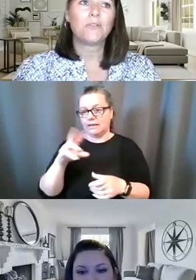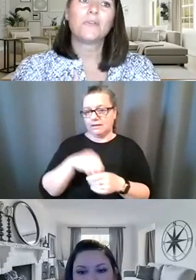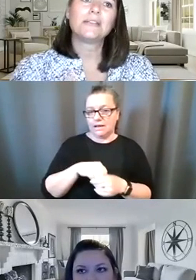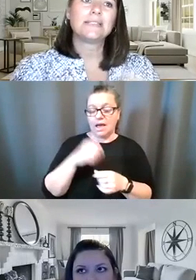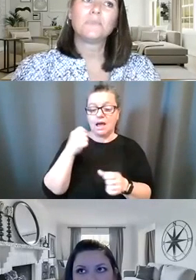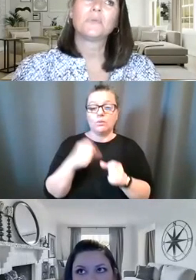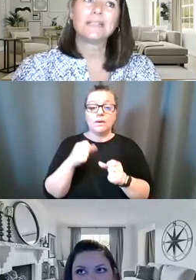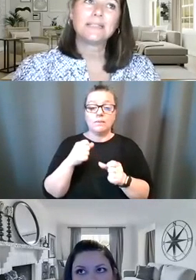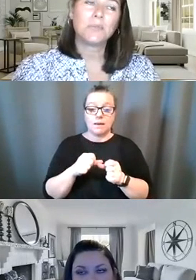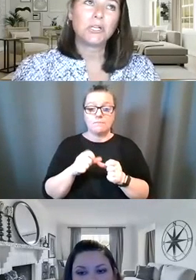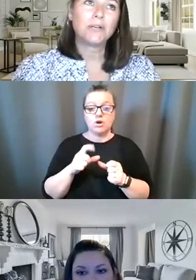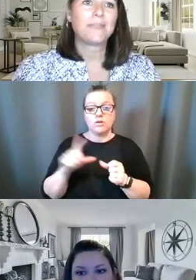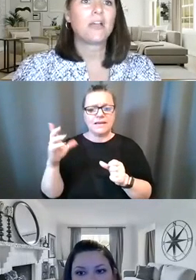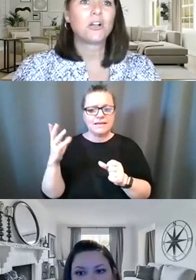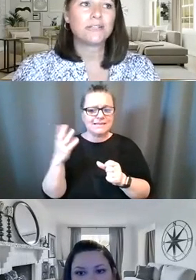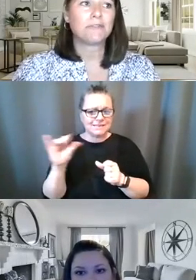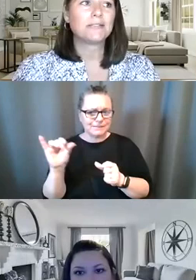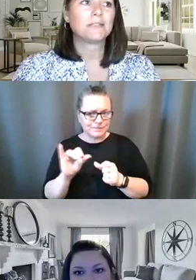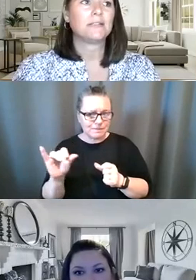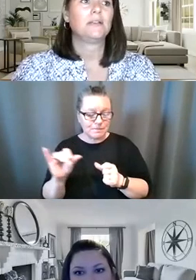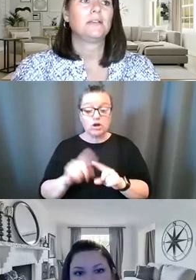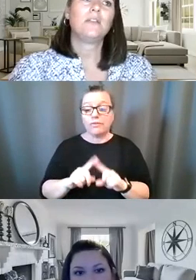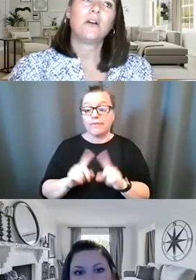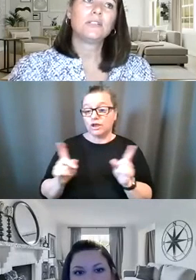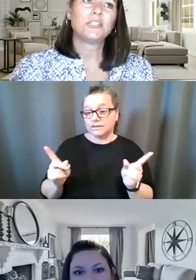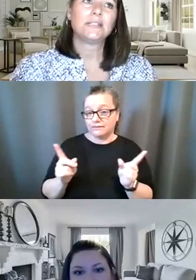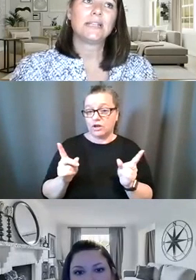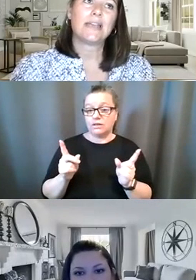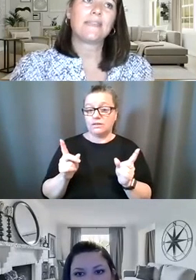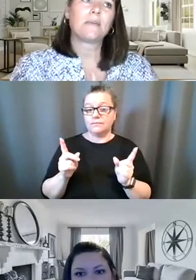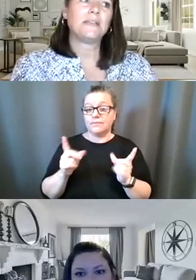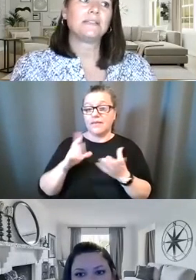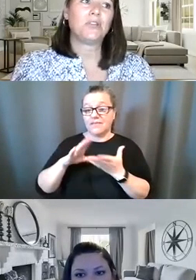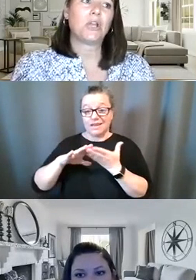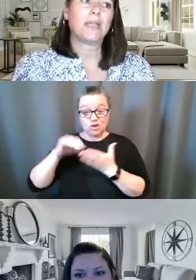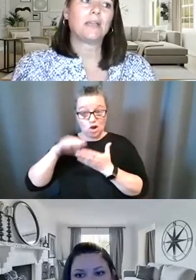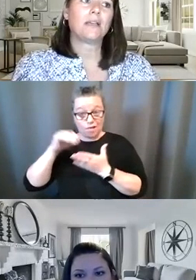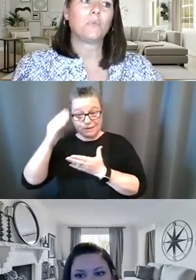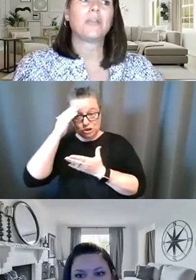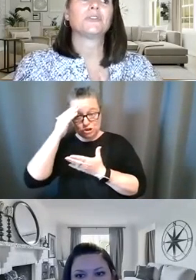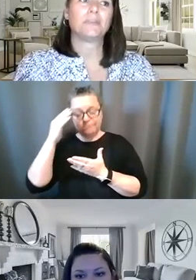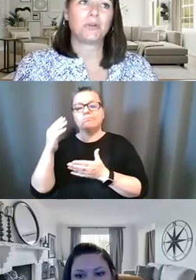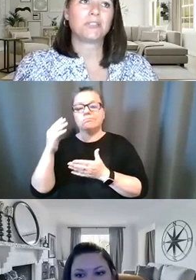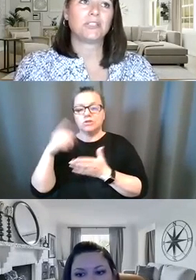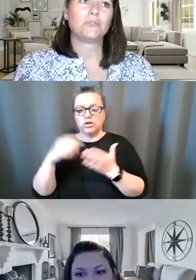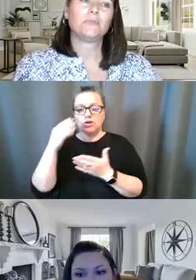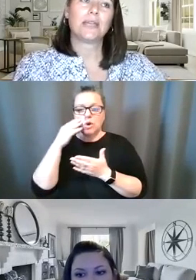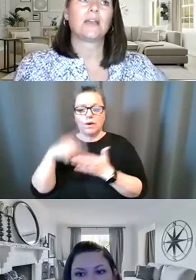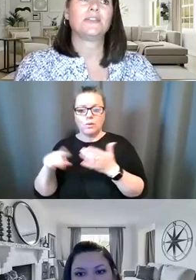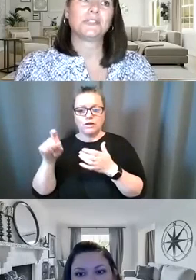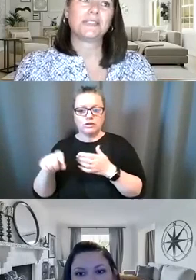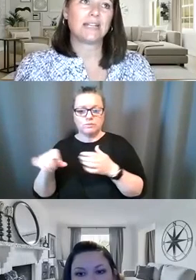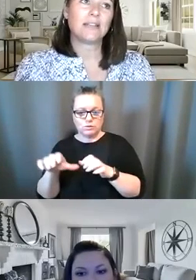remember, although they seem really similar, they are different. Knowledge is, again, that piece of knowing what you're supposed to do,